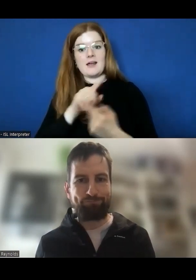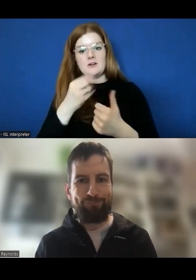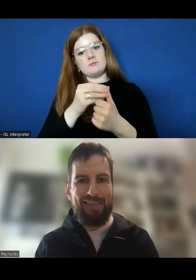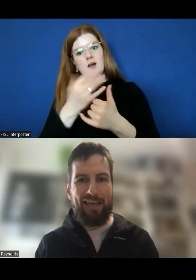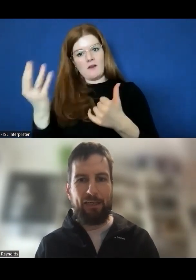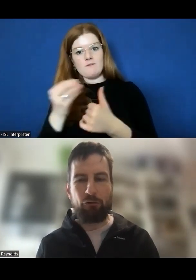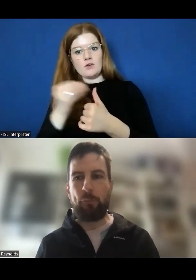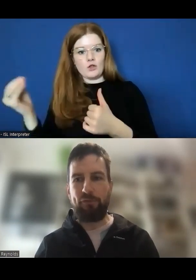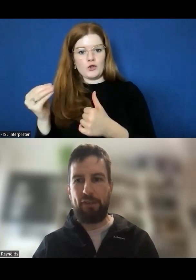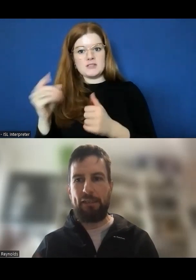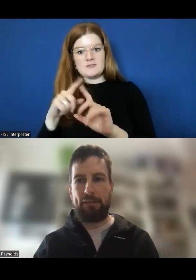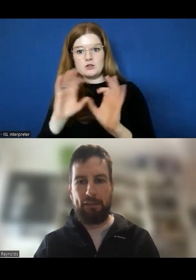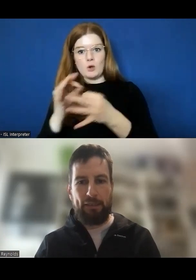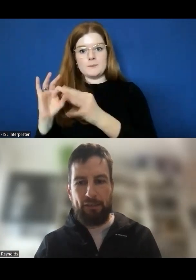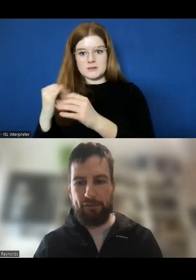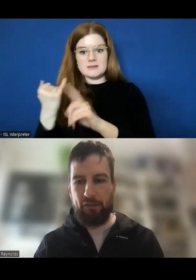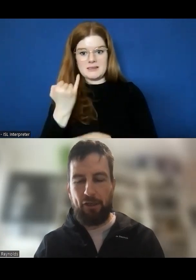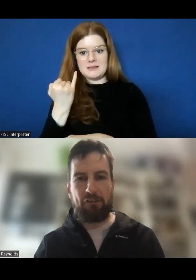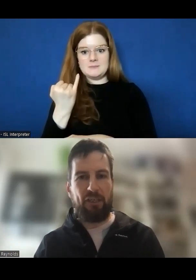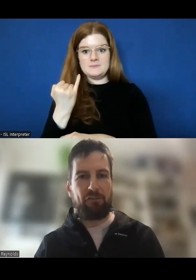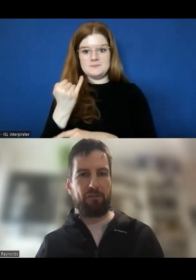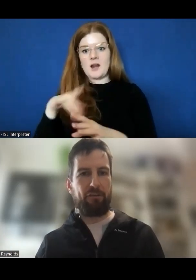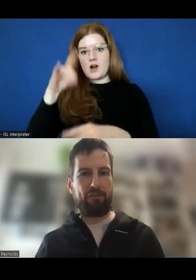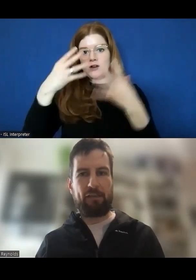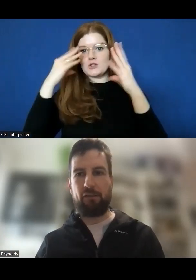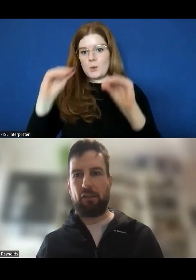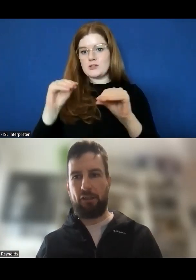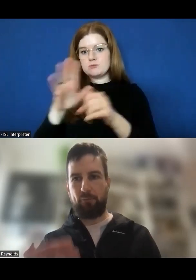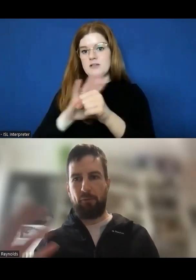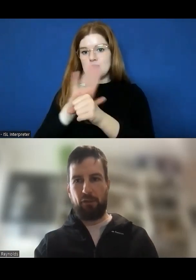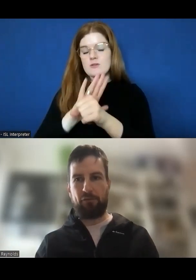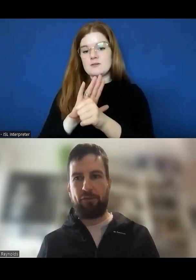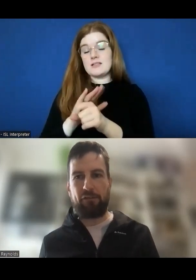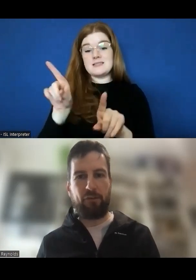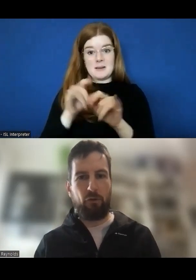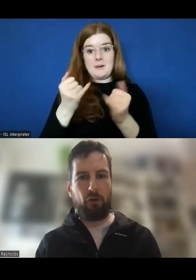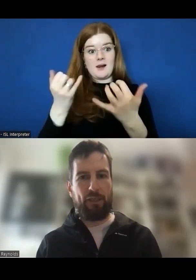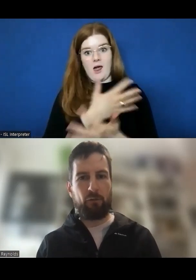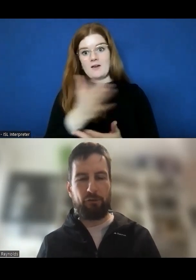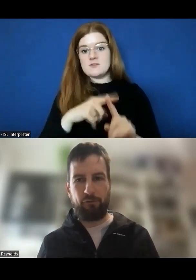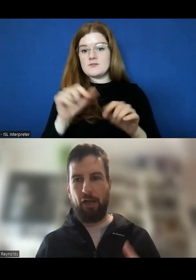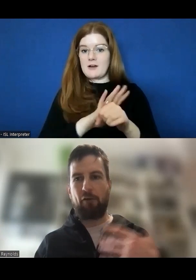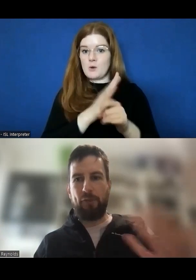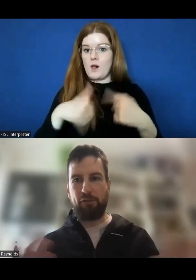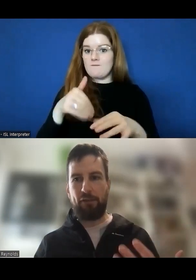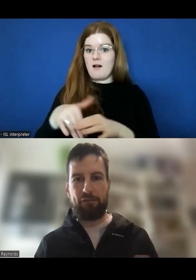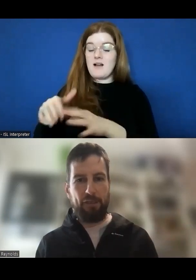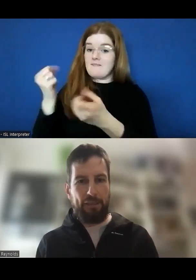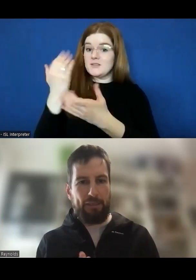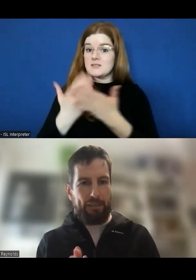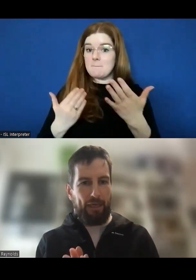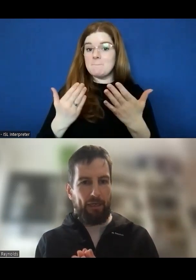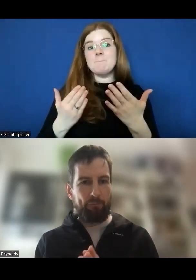other groups in the higher education sector. And like probably a lot of the sectors that we're all in, there have been